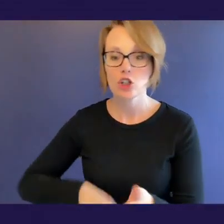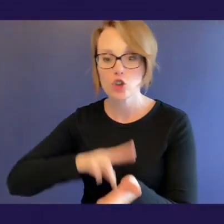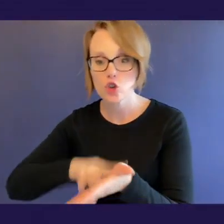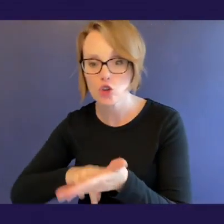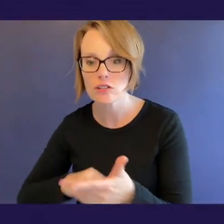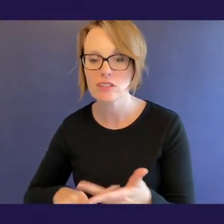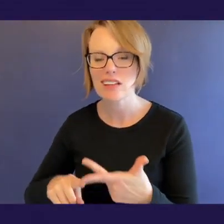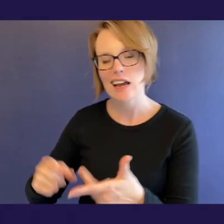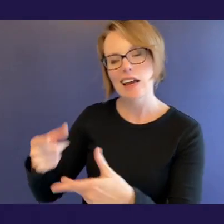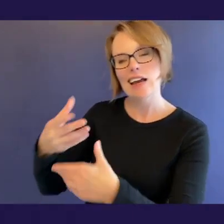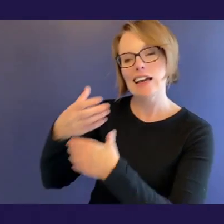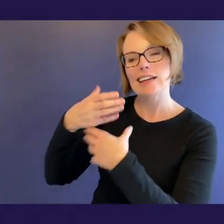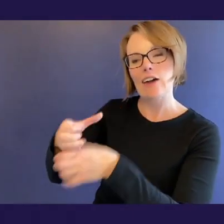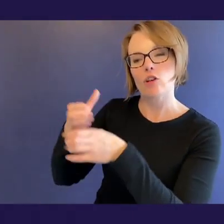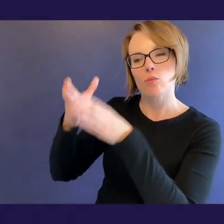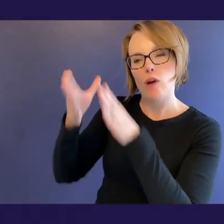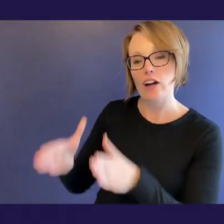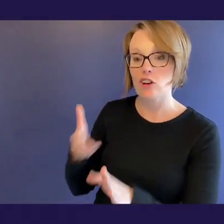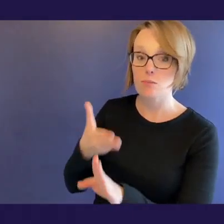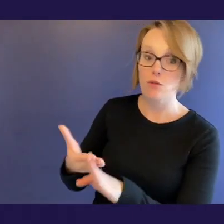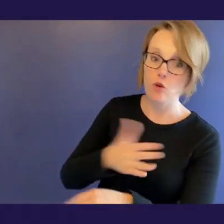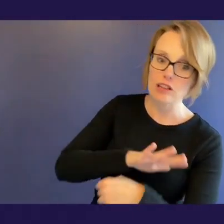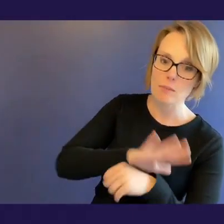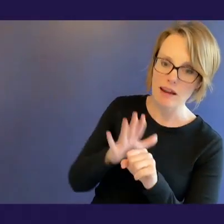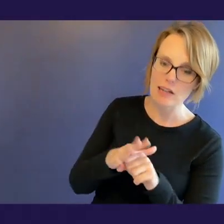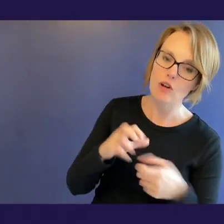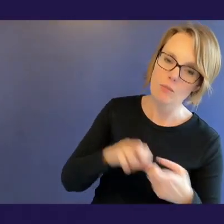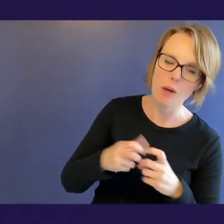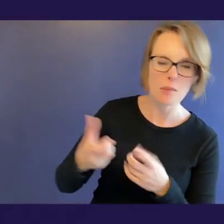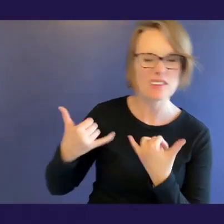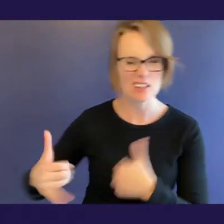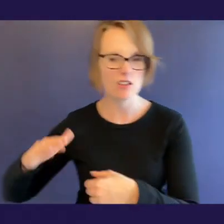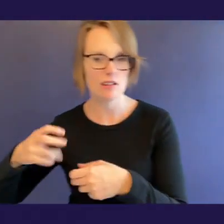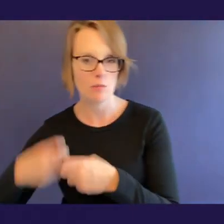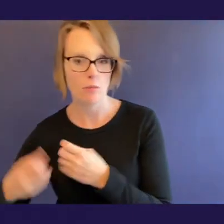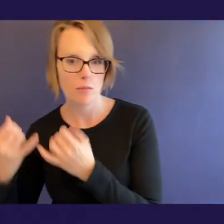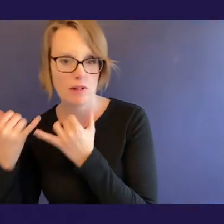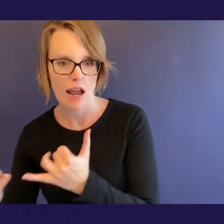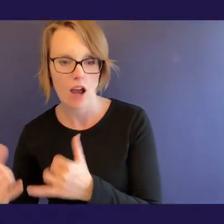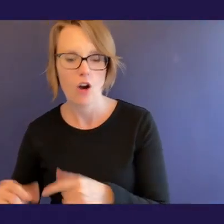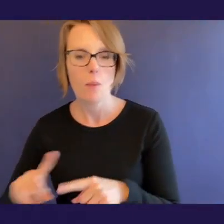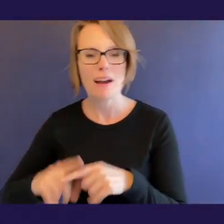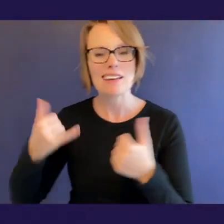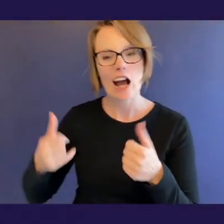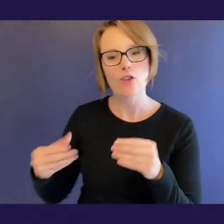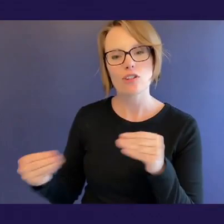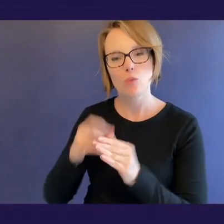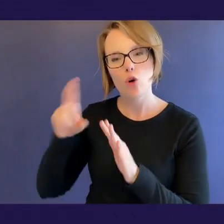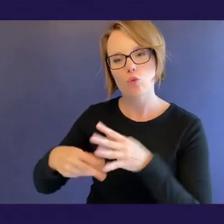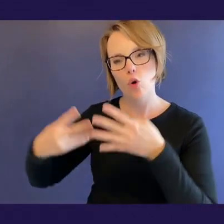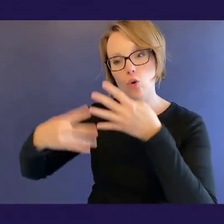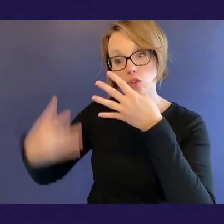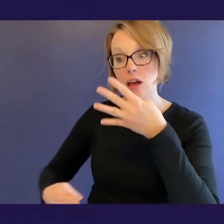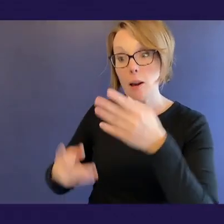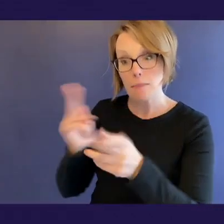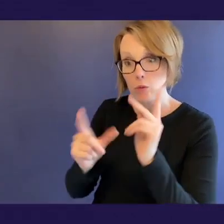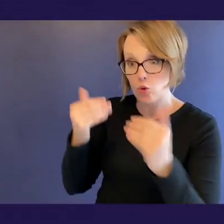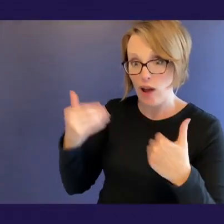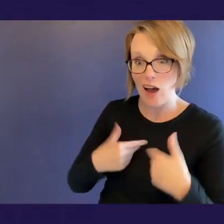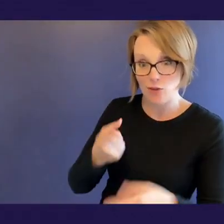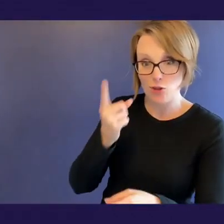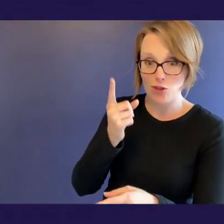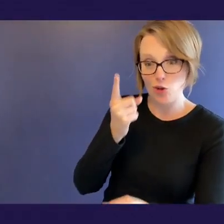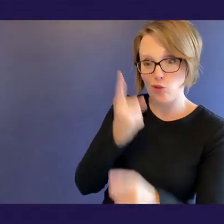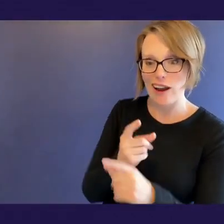problem prior to the pandemic. But now we have a whole host of other people who have the right credentials after their name and wear